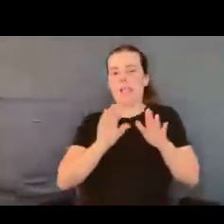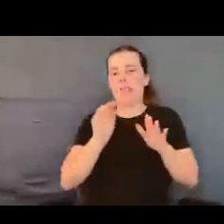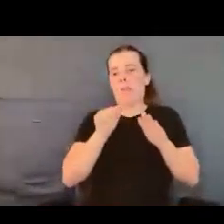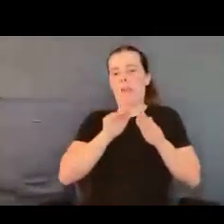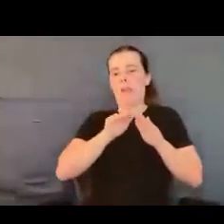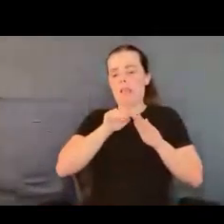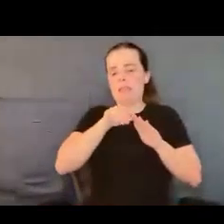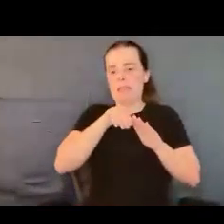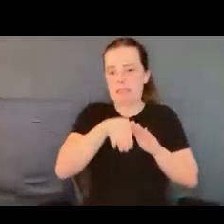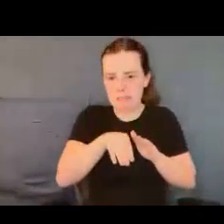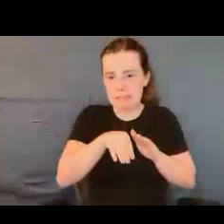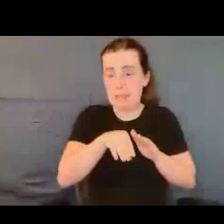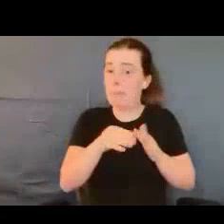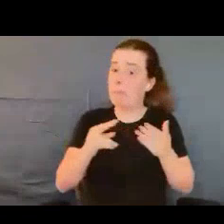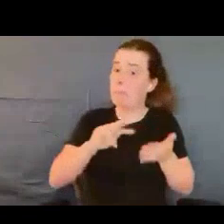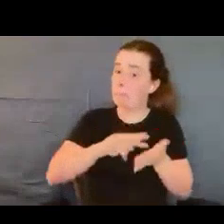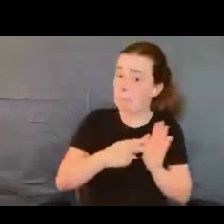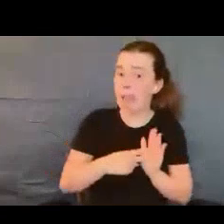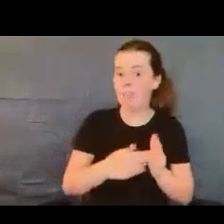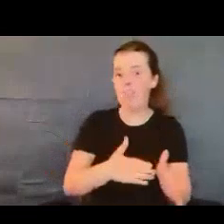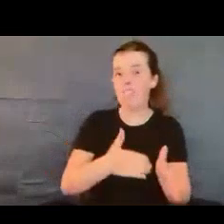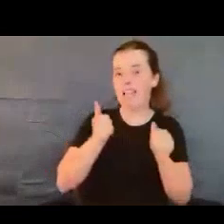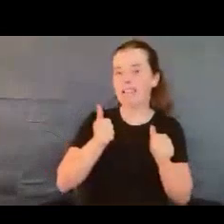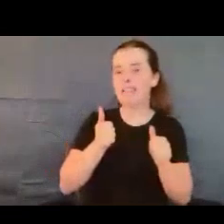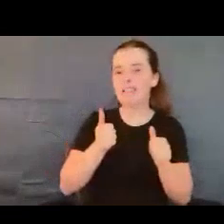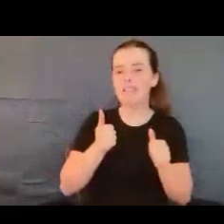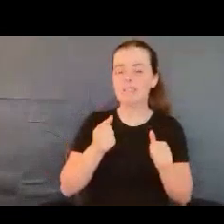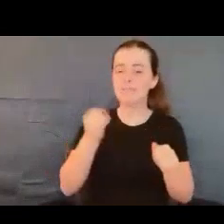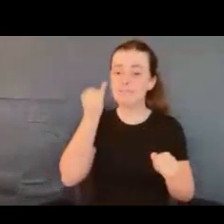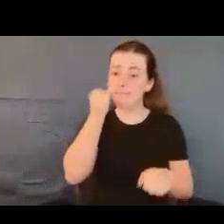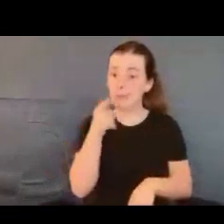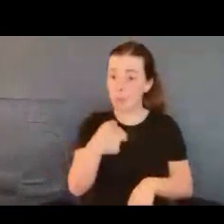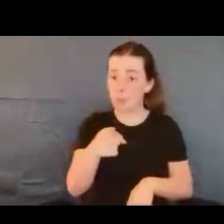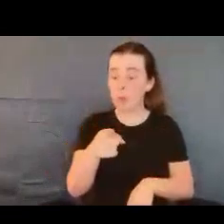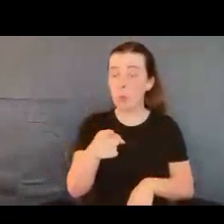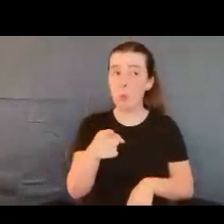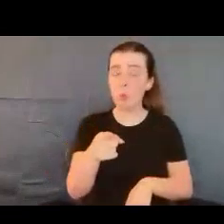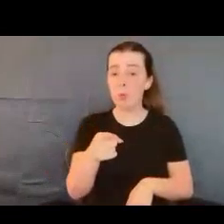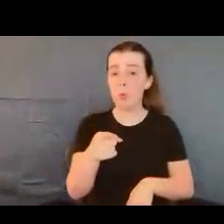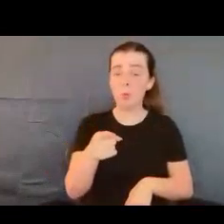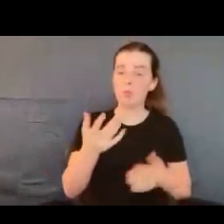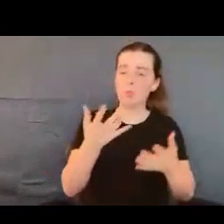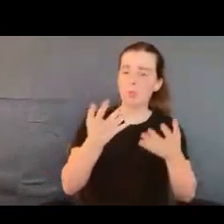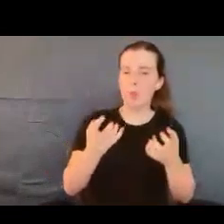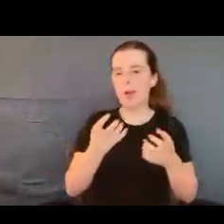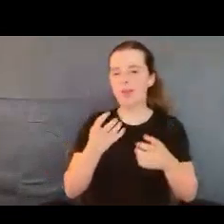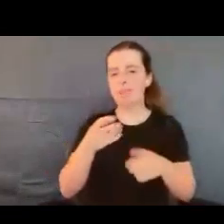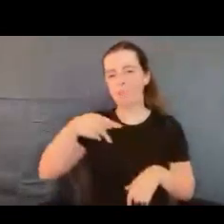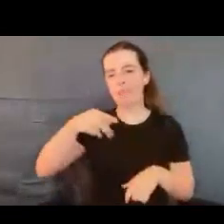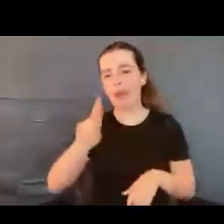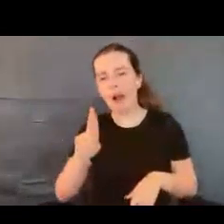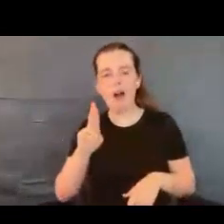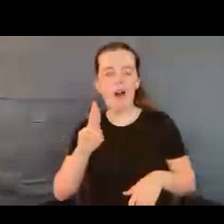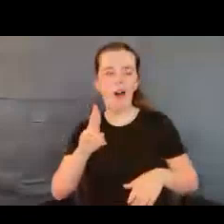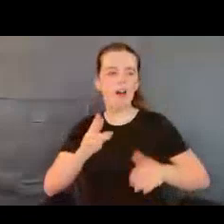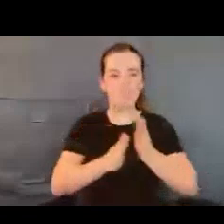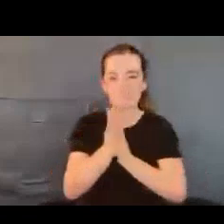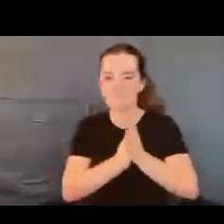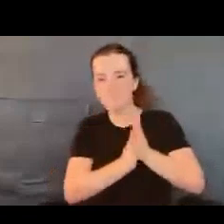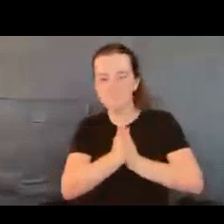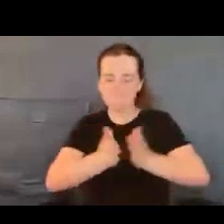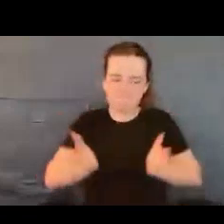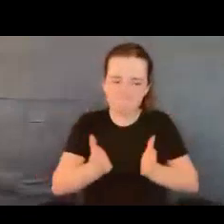mean that people go out pretty quick. And I would say if you're someone who is really wanting to PR or push it, it's not a bad idea to